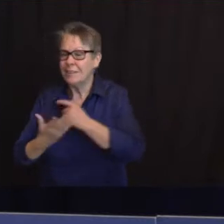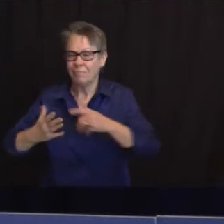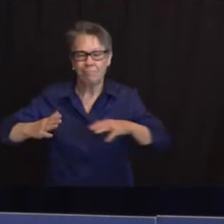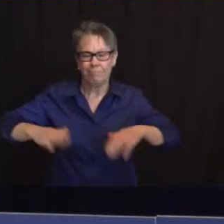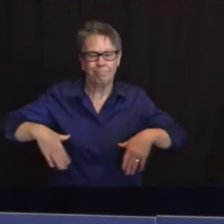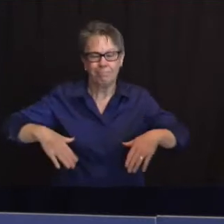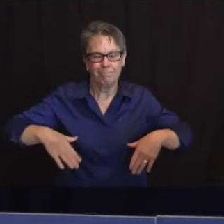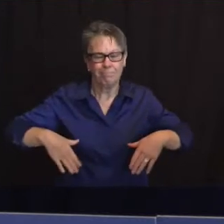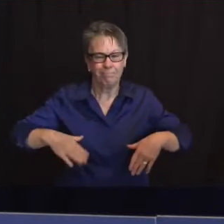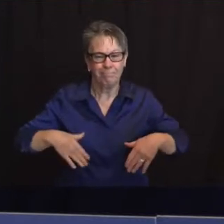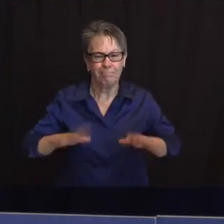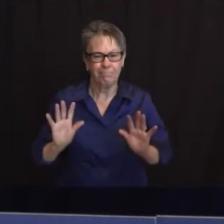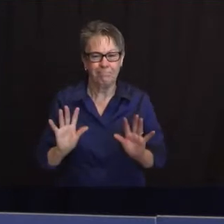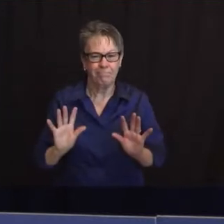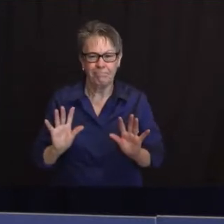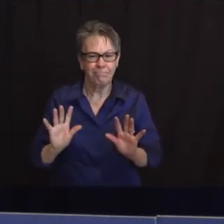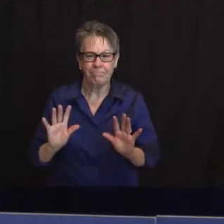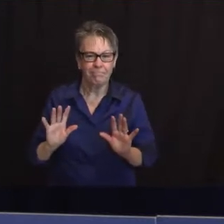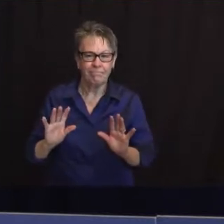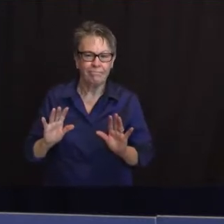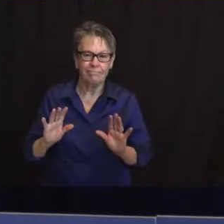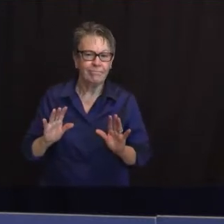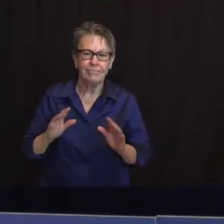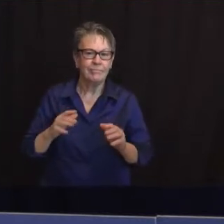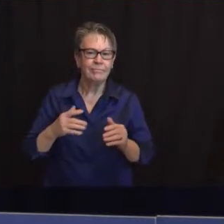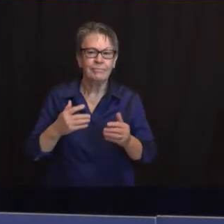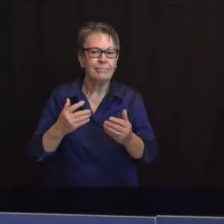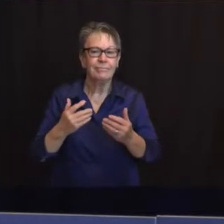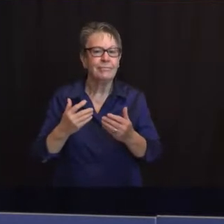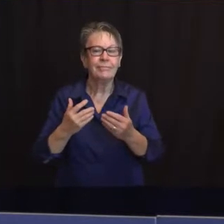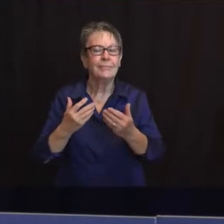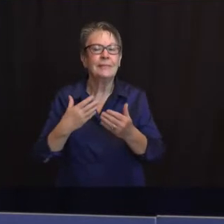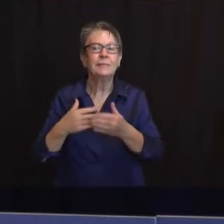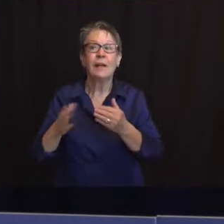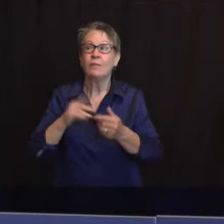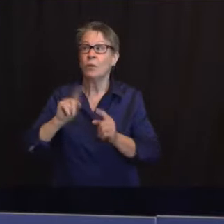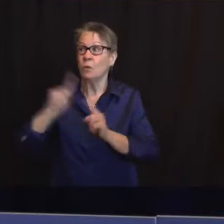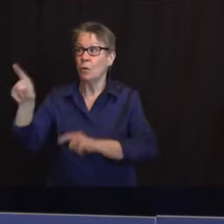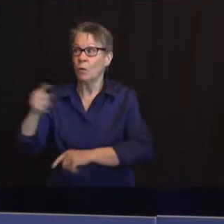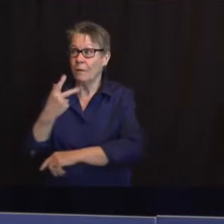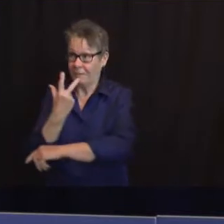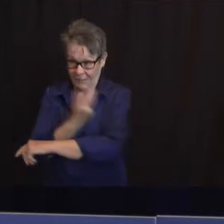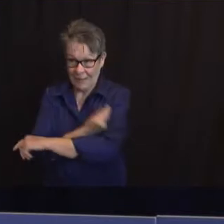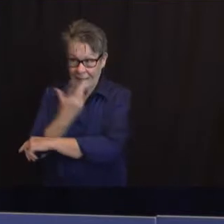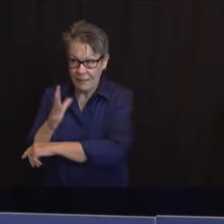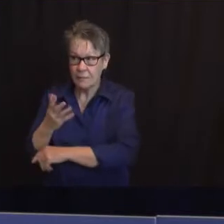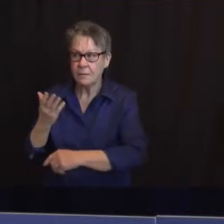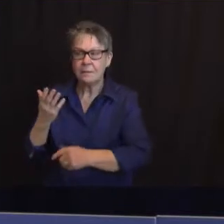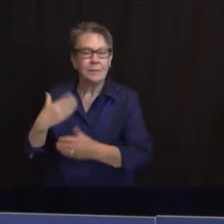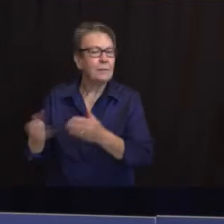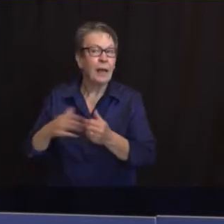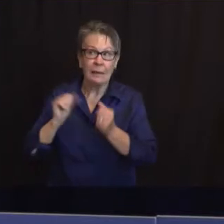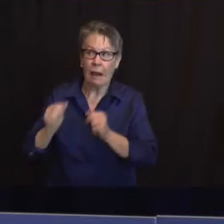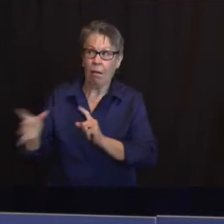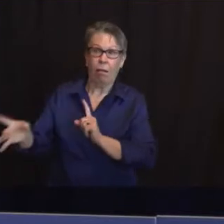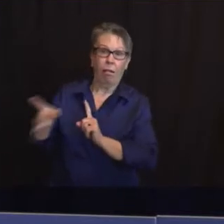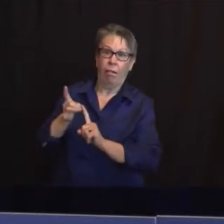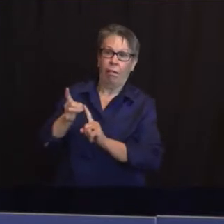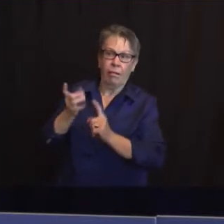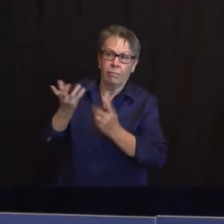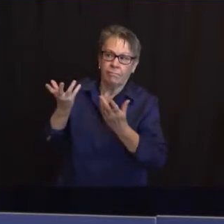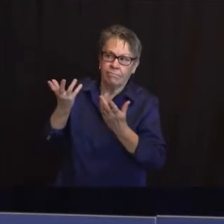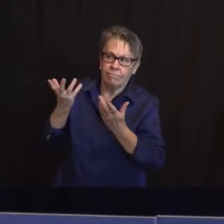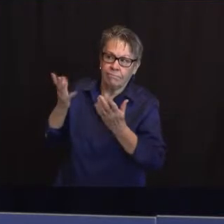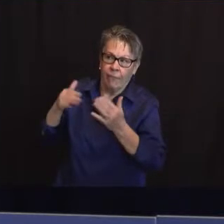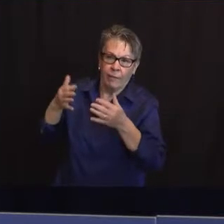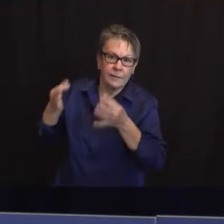possibly spreading new COVID-19 variants. Fully vaccinated travelers do not need to get tested before leaving the